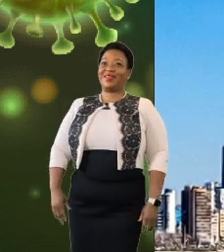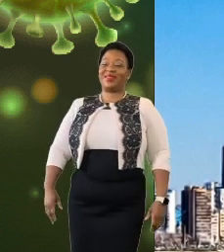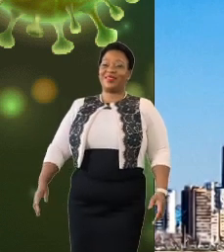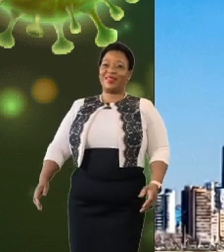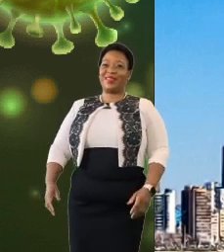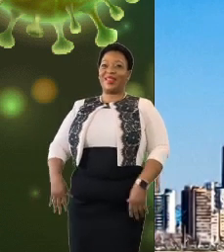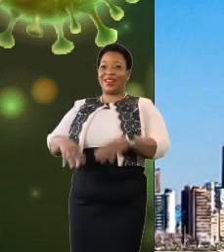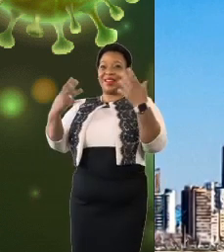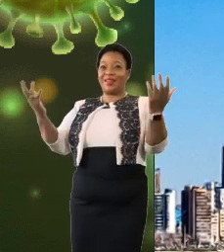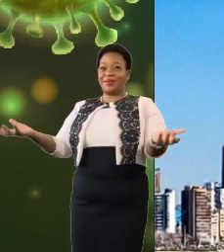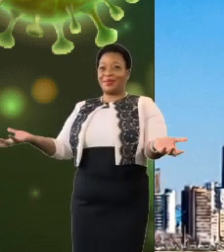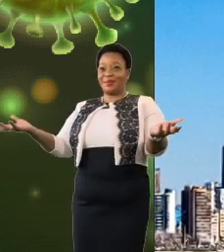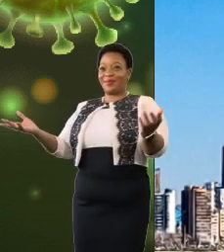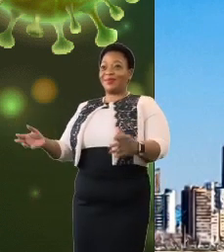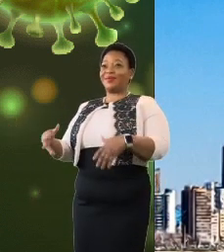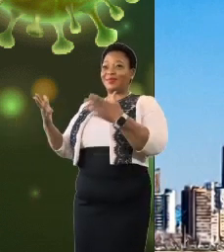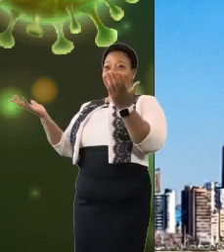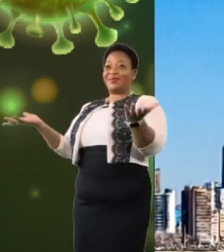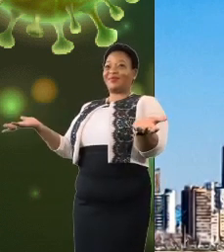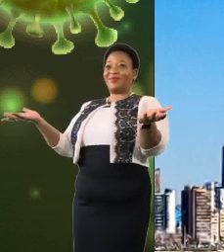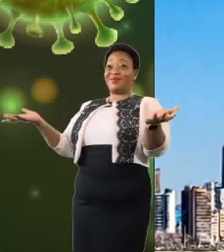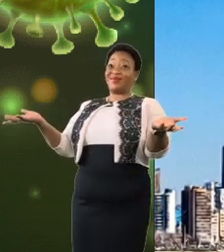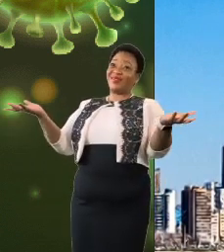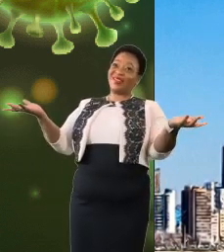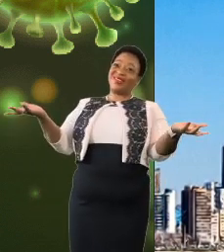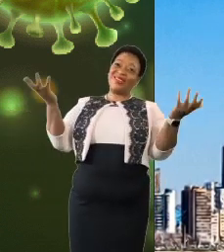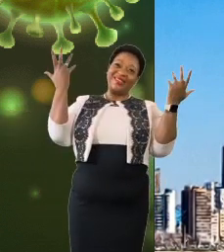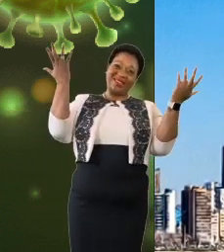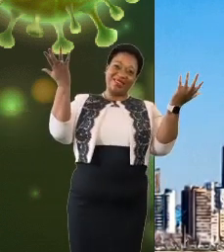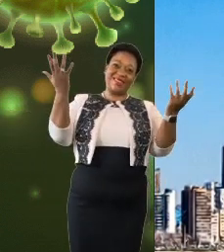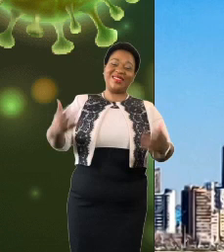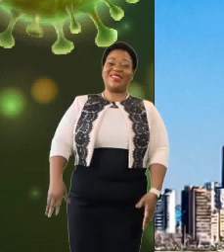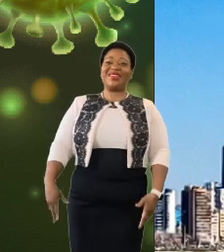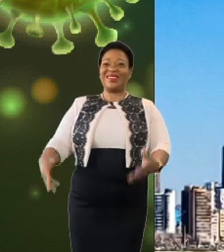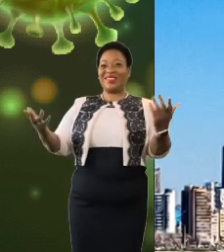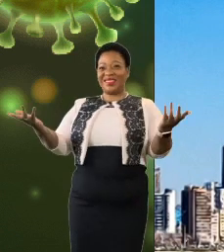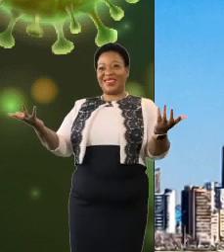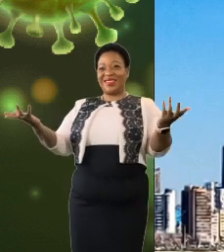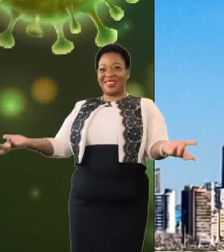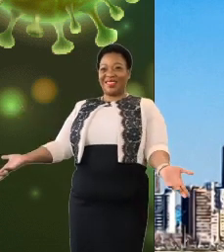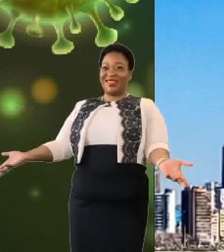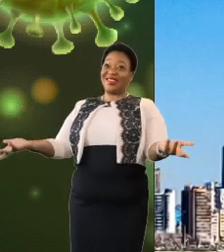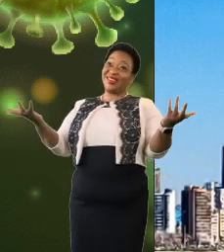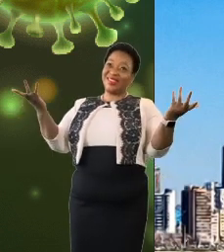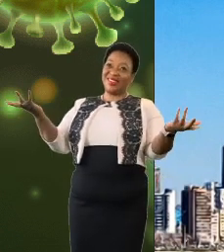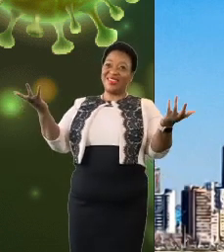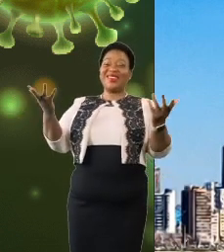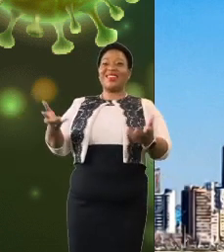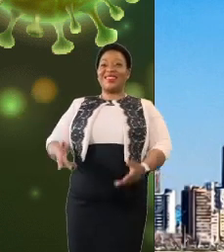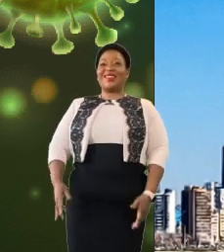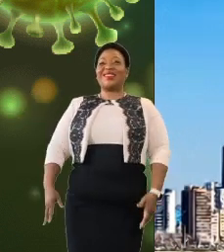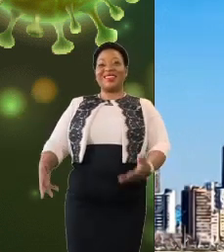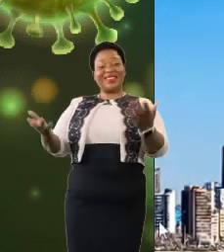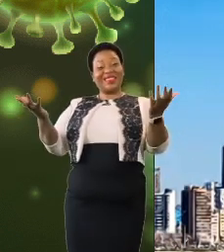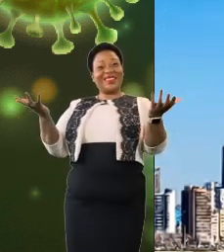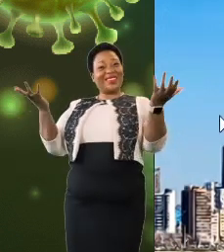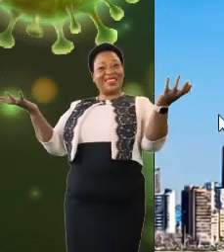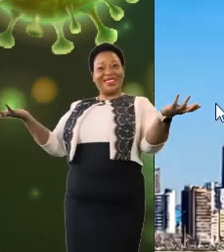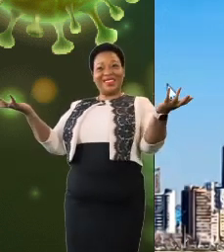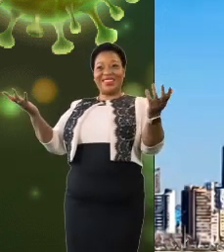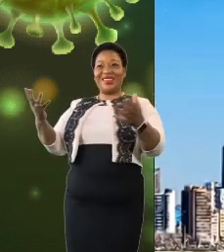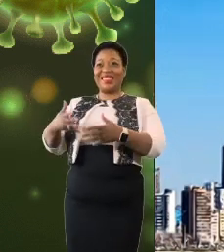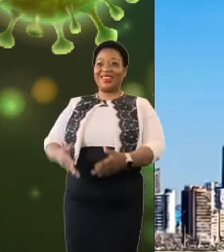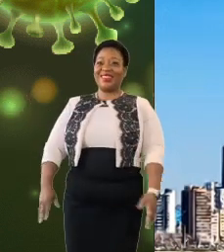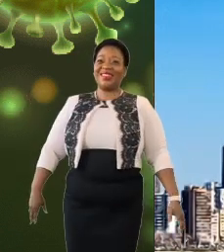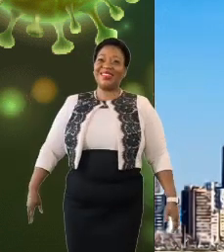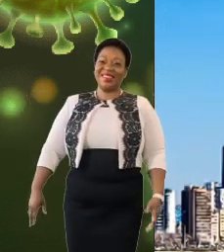and at the end of it all, we need to then come up with a policy directive or some form of a structure that will assist